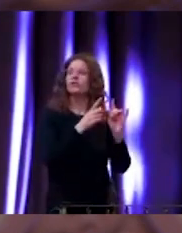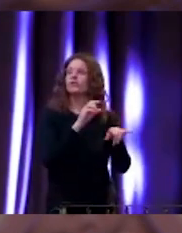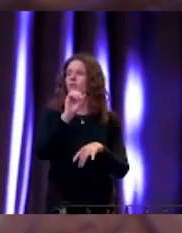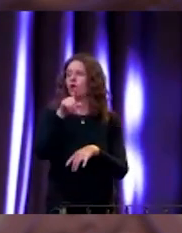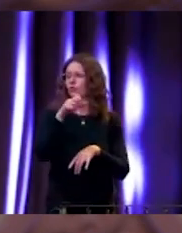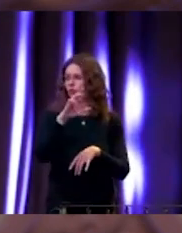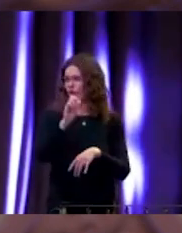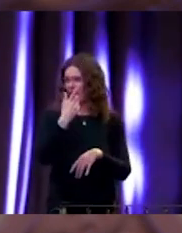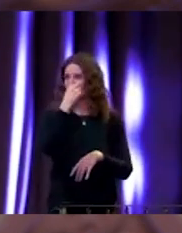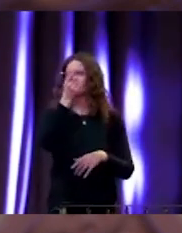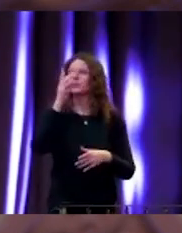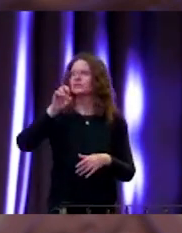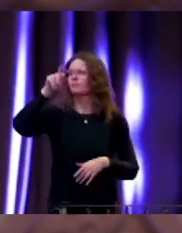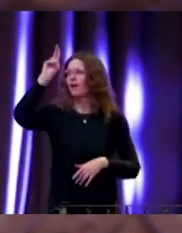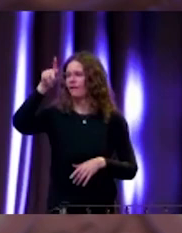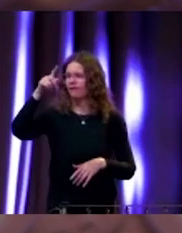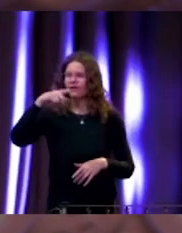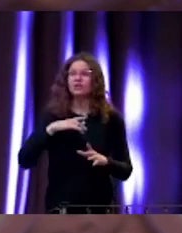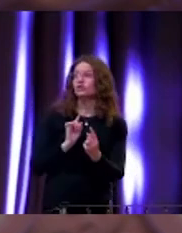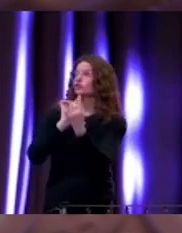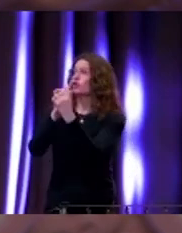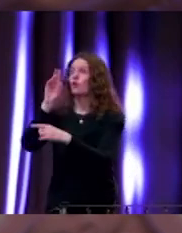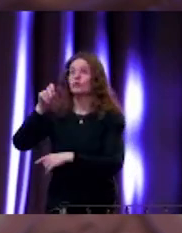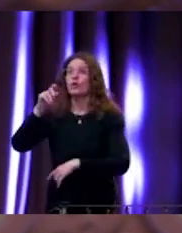be able to, you know, fund us for the rest of our lives.